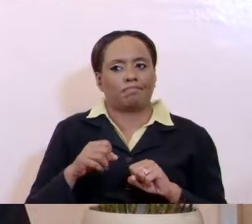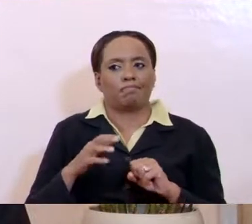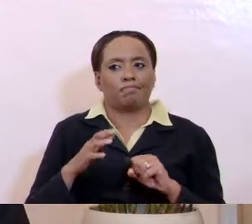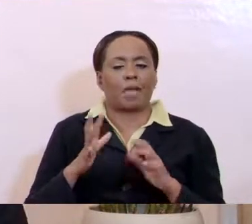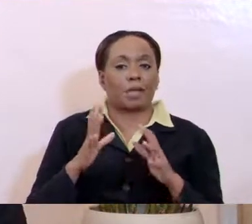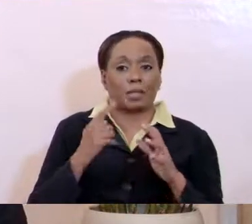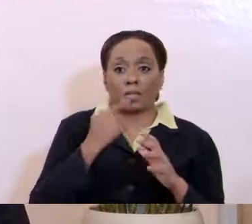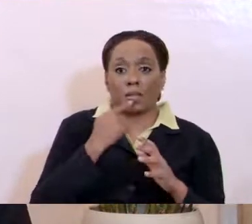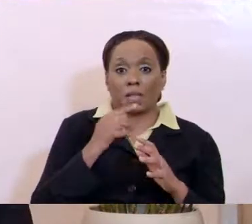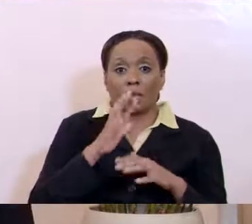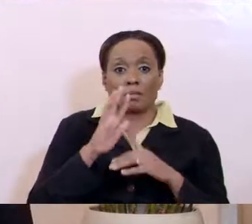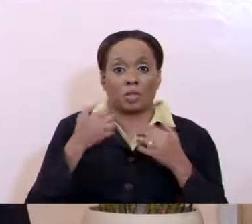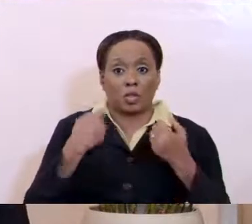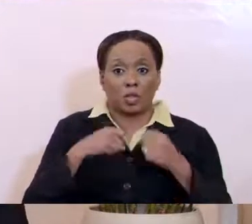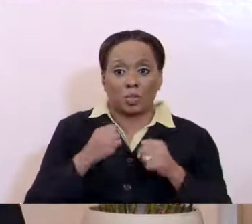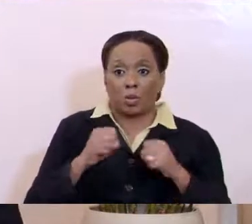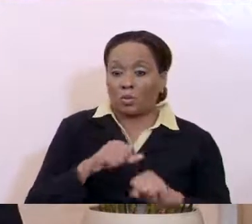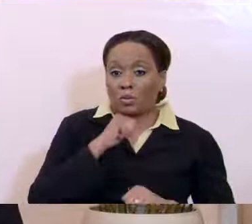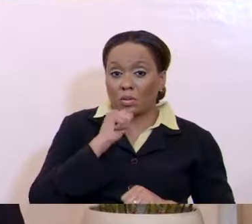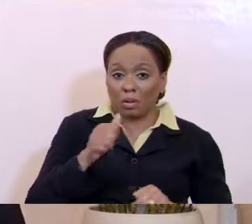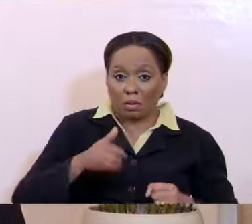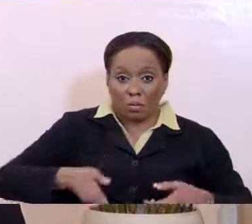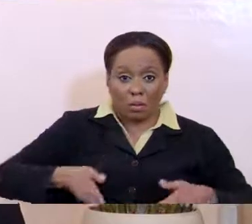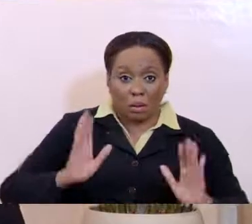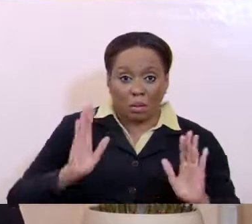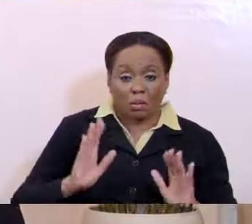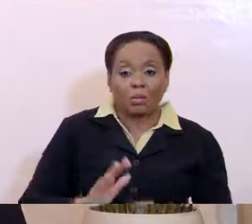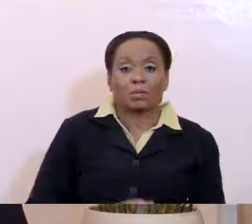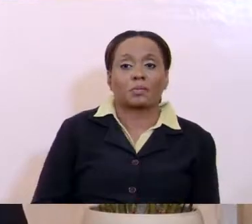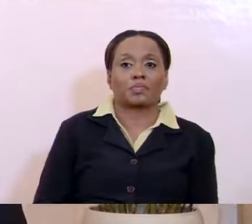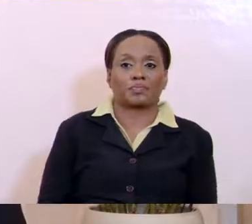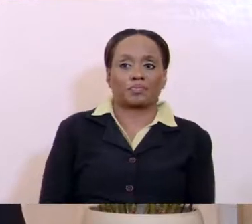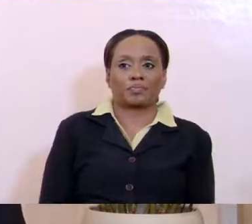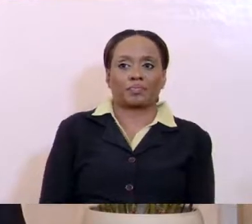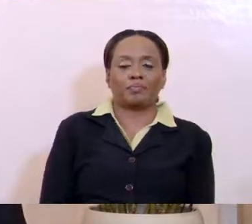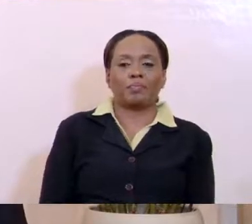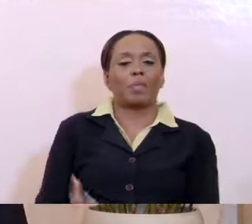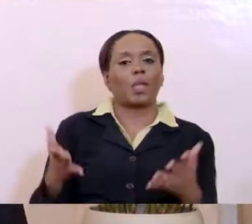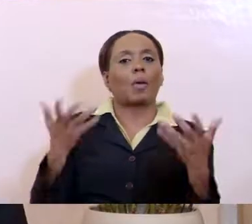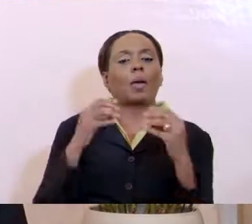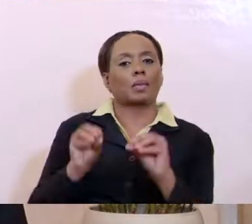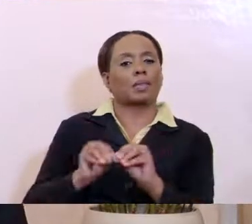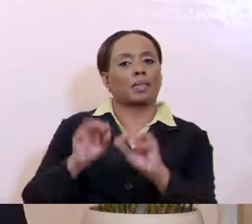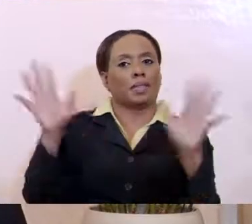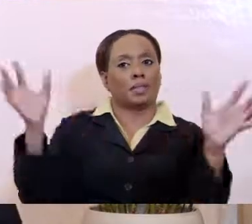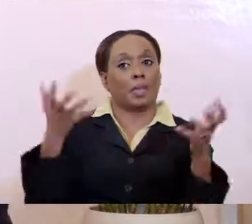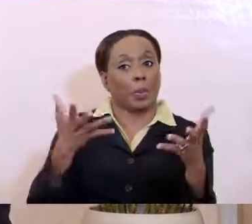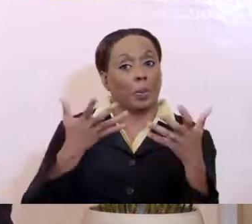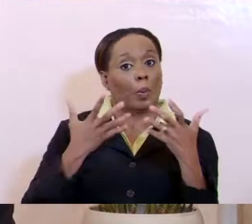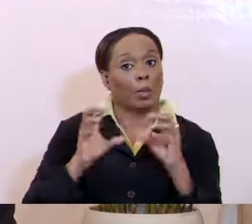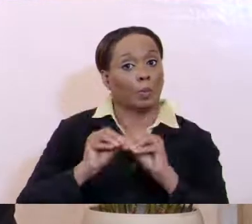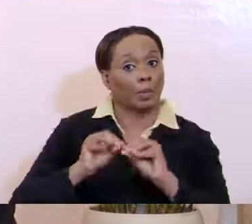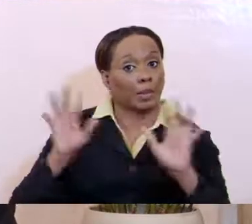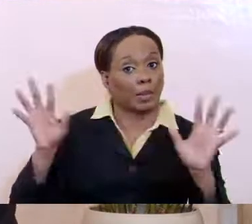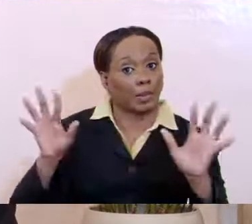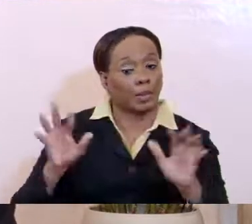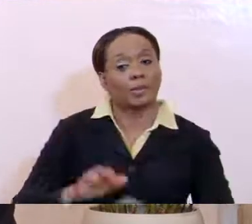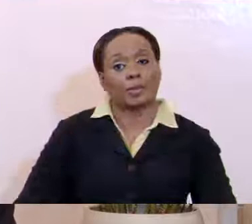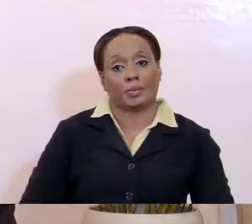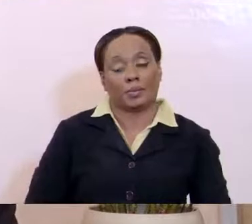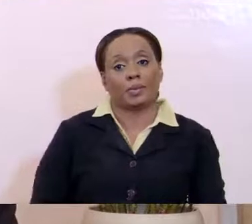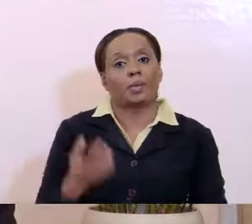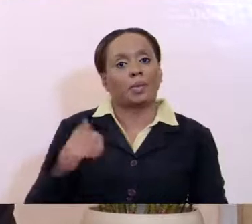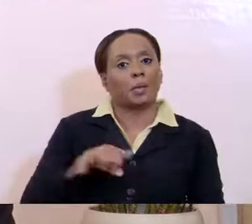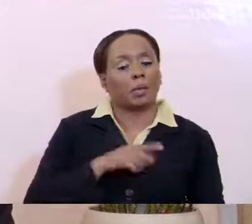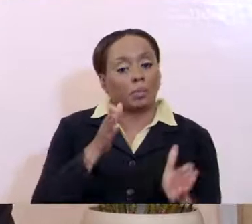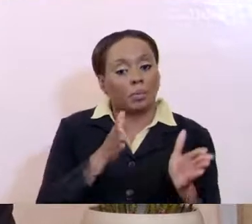Minister did say that contact sports will not be allowed. Let me make it quite clear that as we